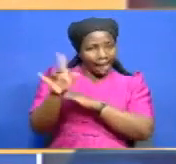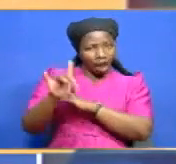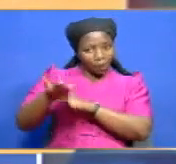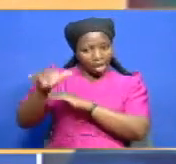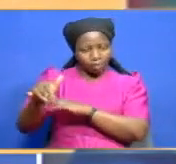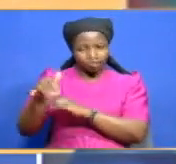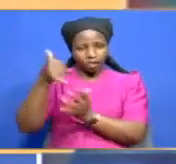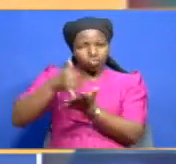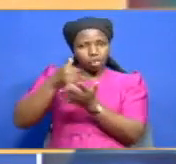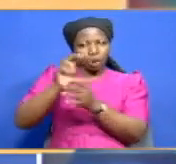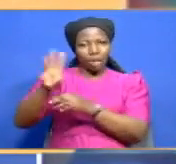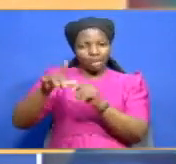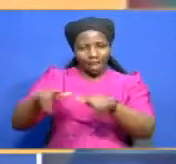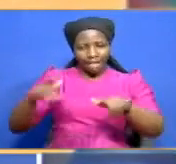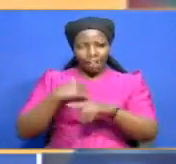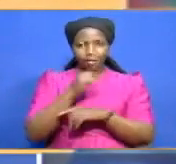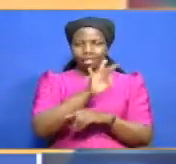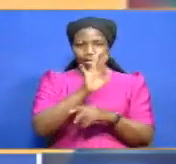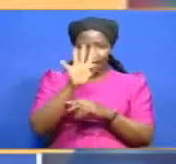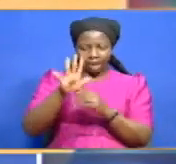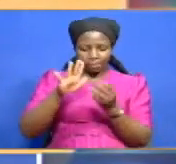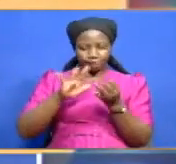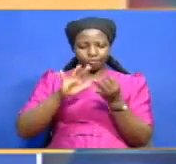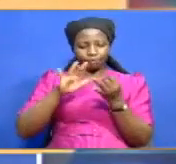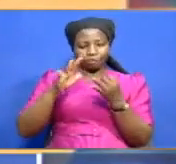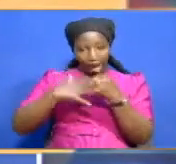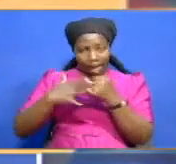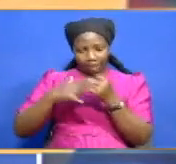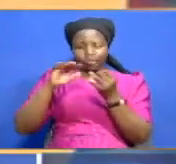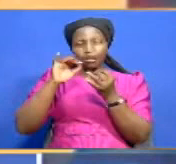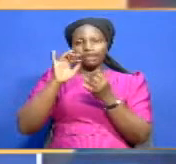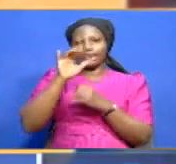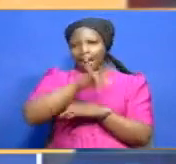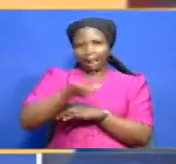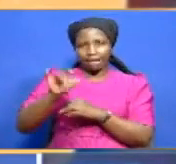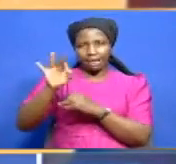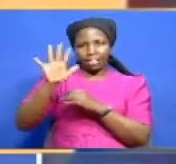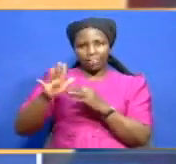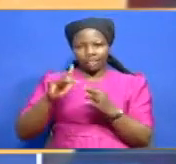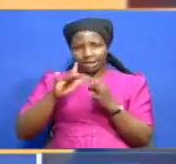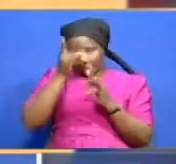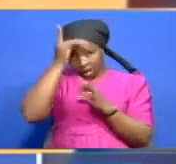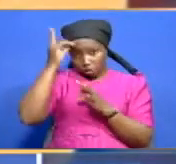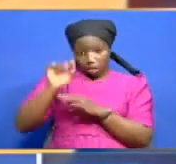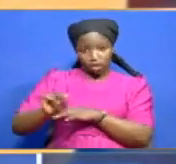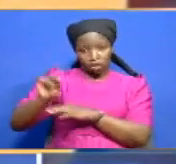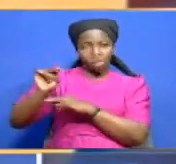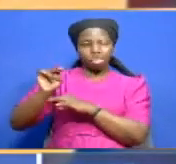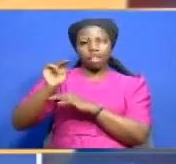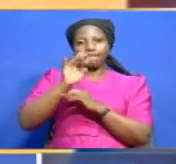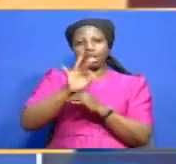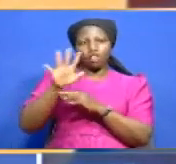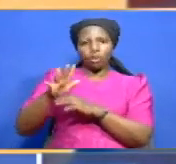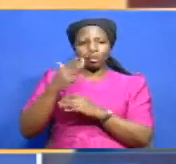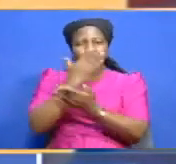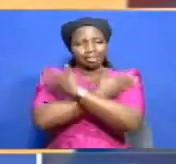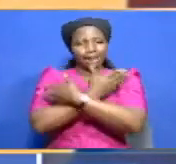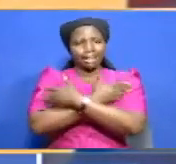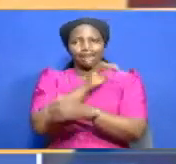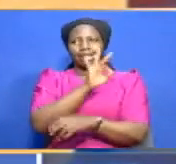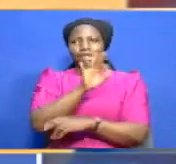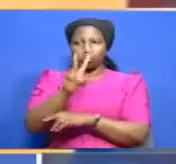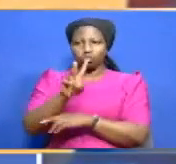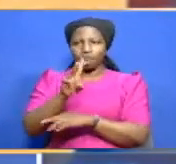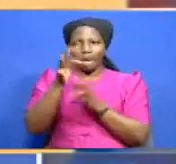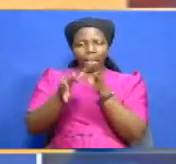39 new cases, Langata 35, Dagoretti North 34, Starehe 32, while Embakasi East had 30 new